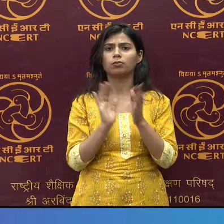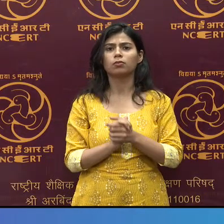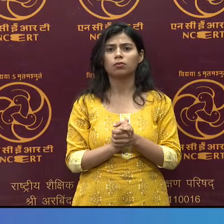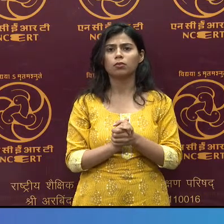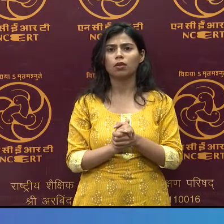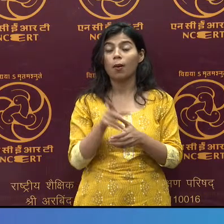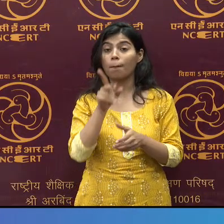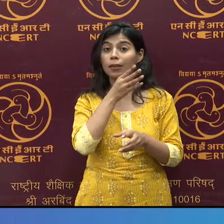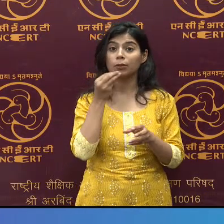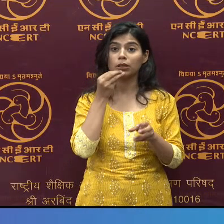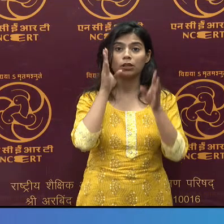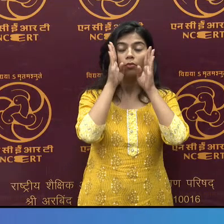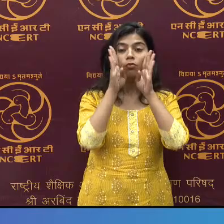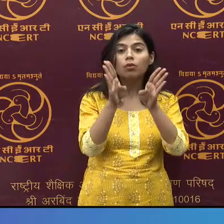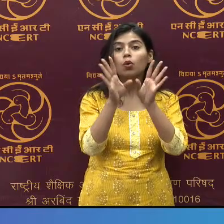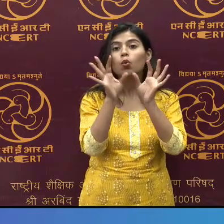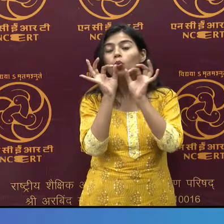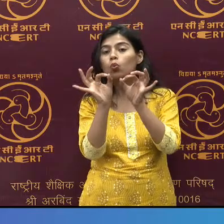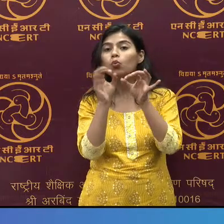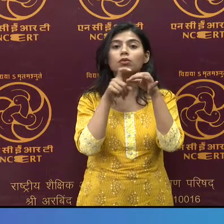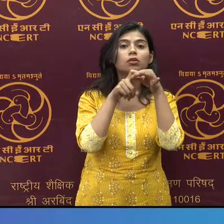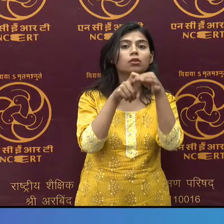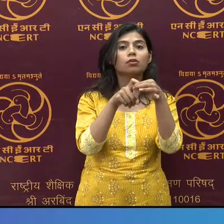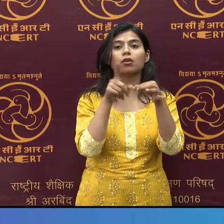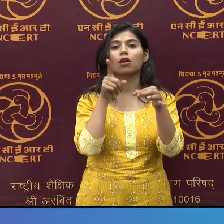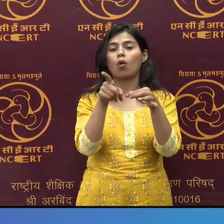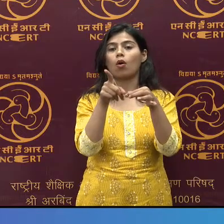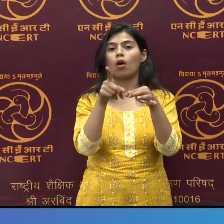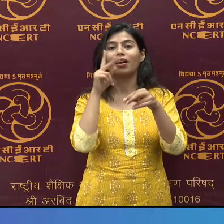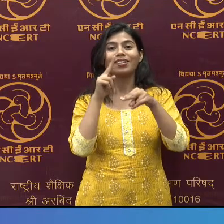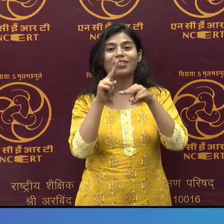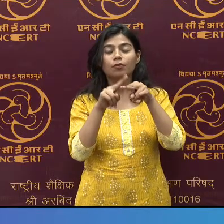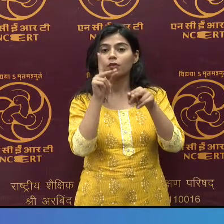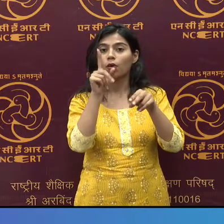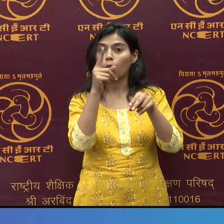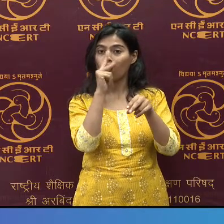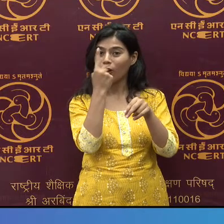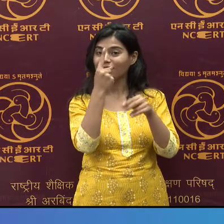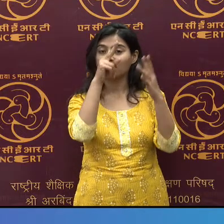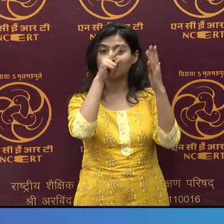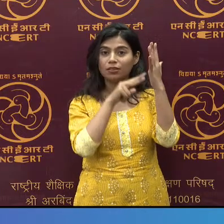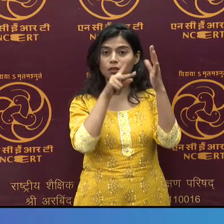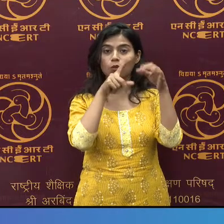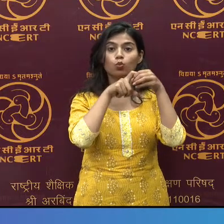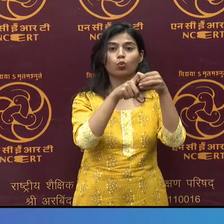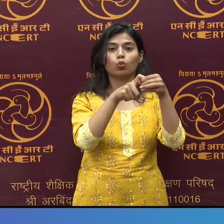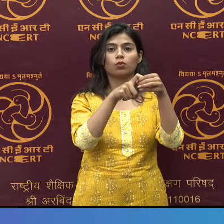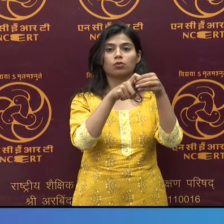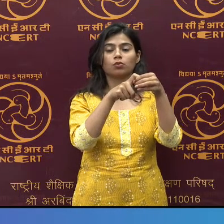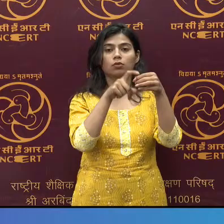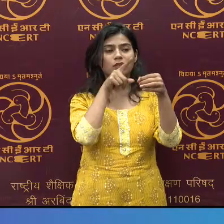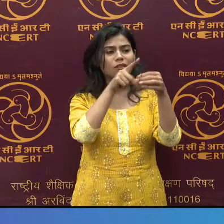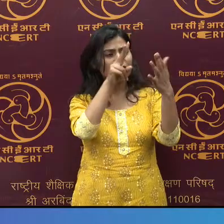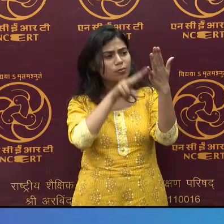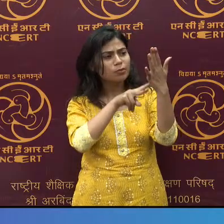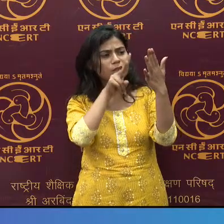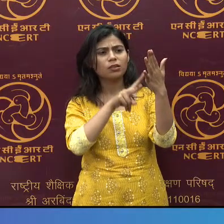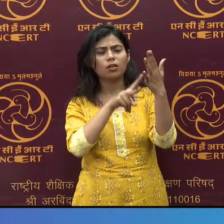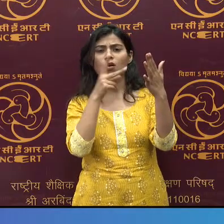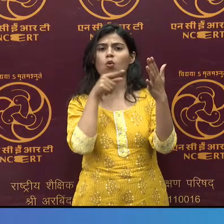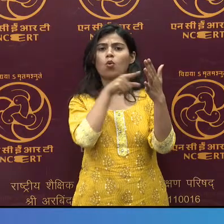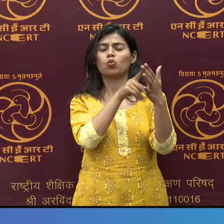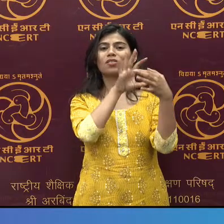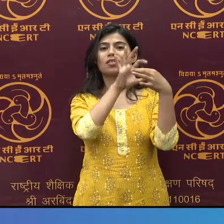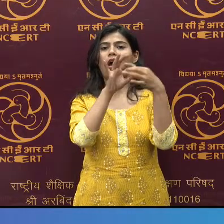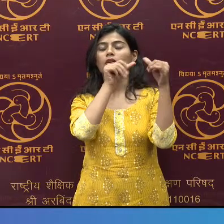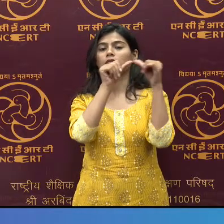what is given to you and what the question paper, what the examiner is asking you. Begin with a very good opening sentence to grab